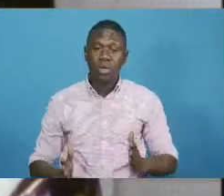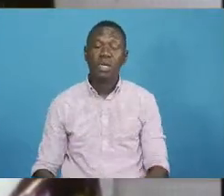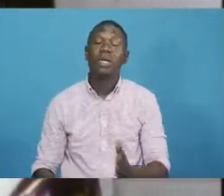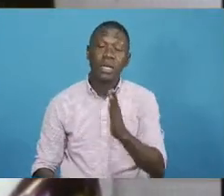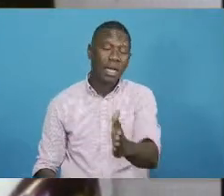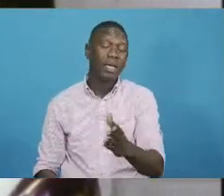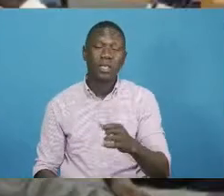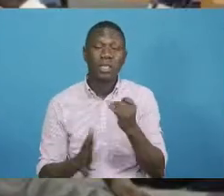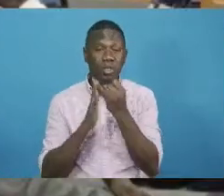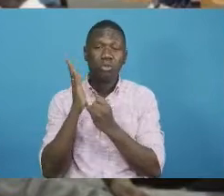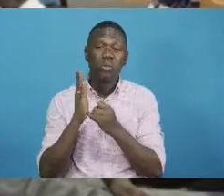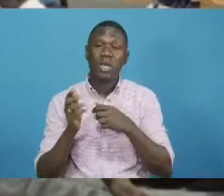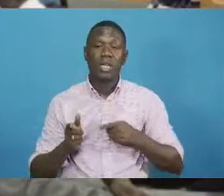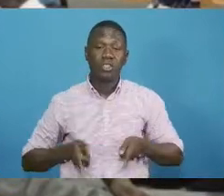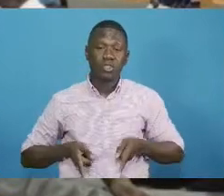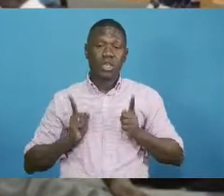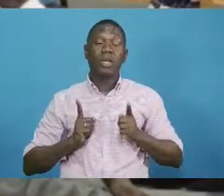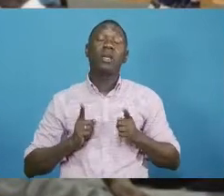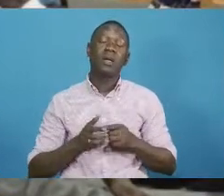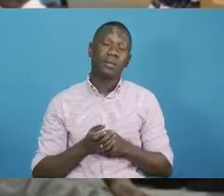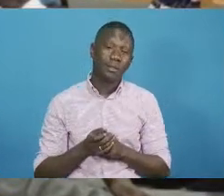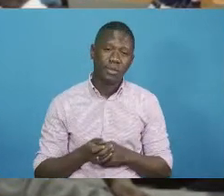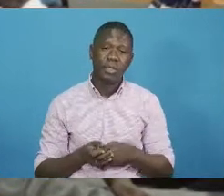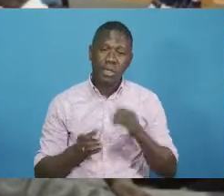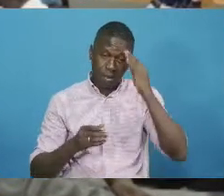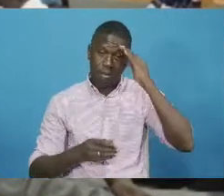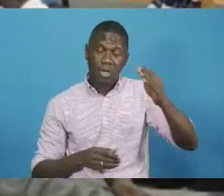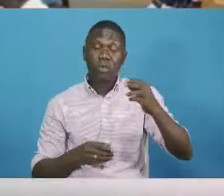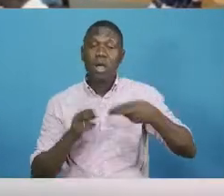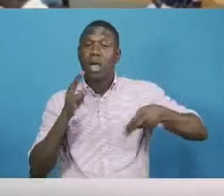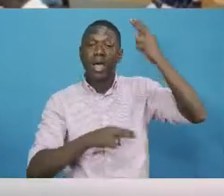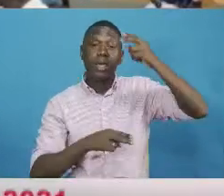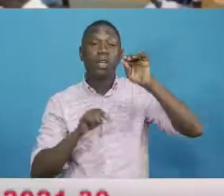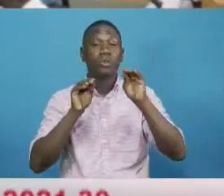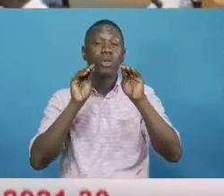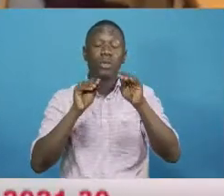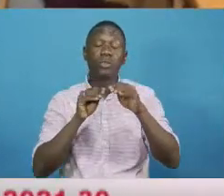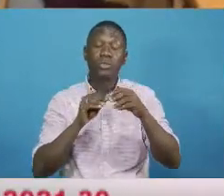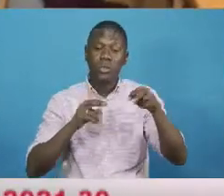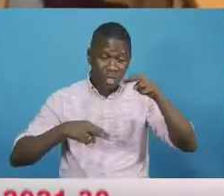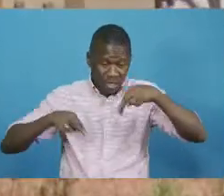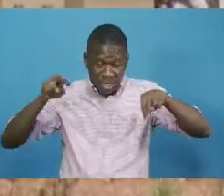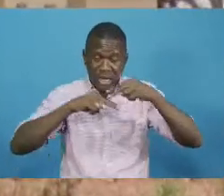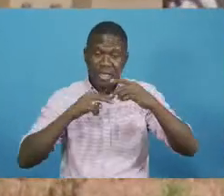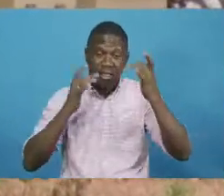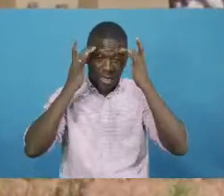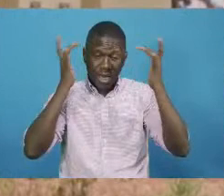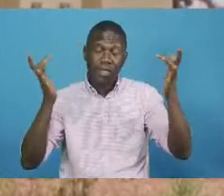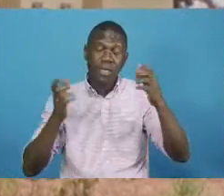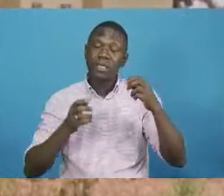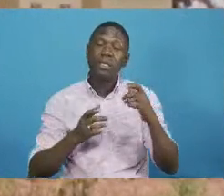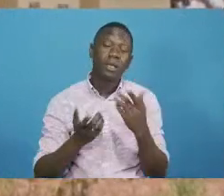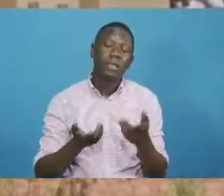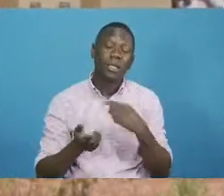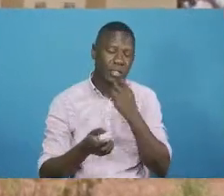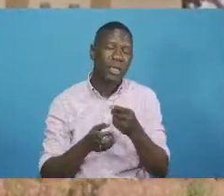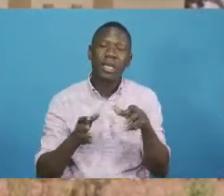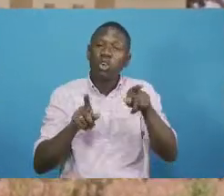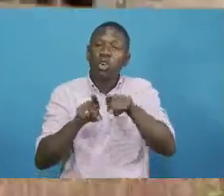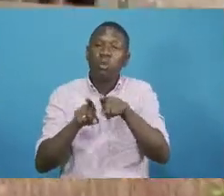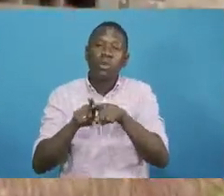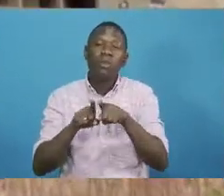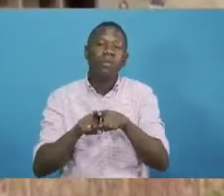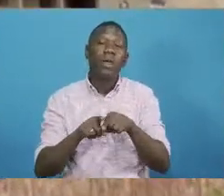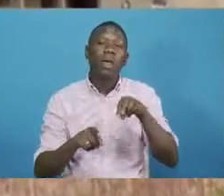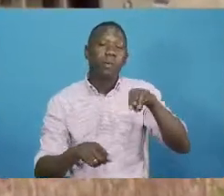among others. The Ministry of Higher Education, Research, Science and Technology, in collaboration with the MRC Holland Foundation, has upgraded the